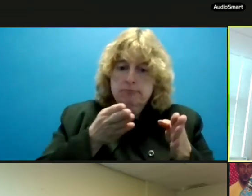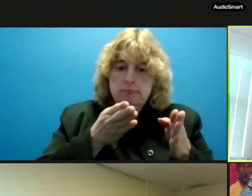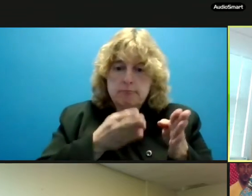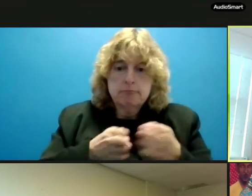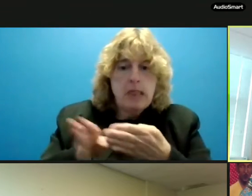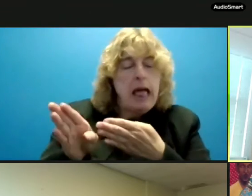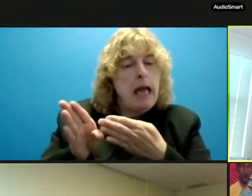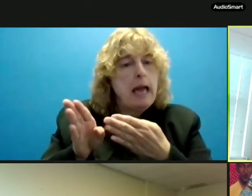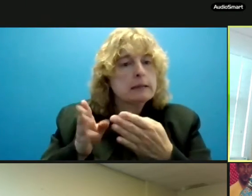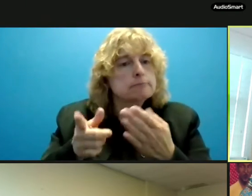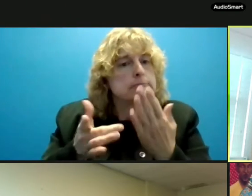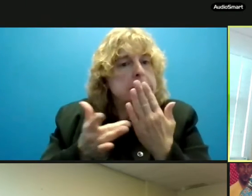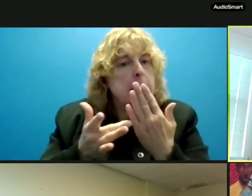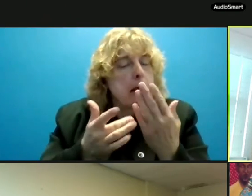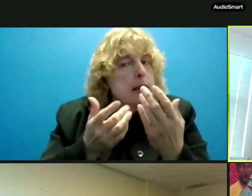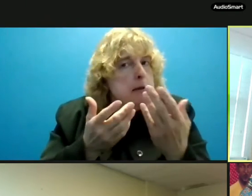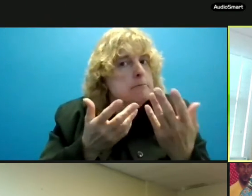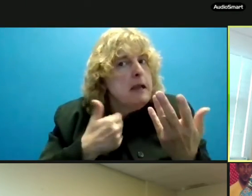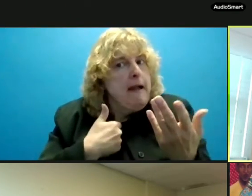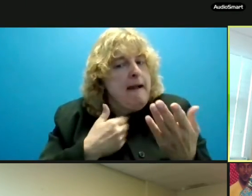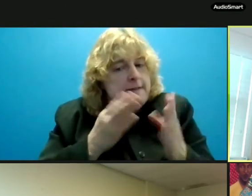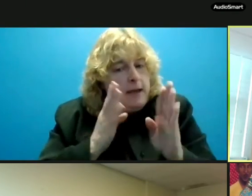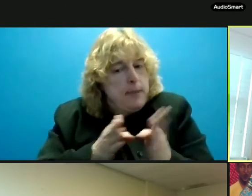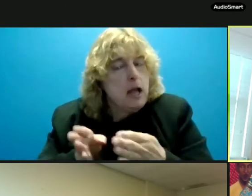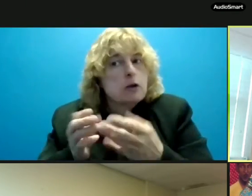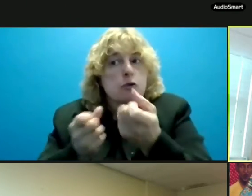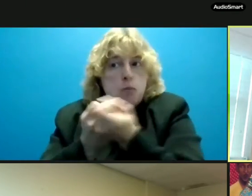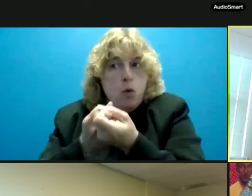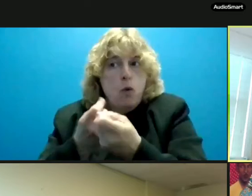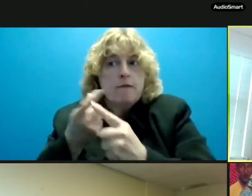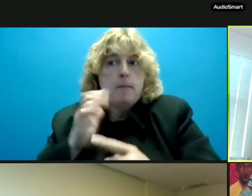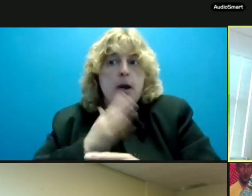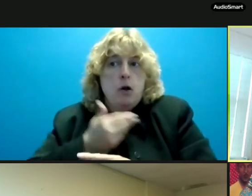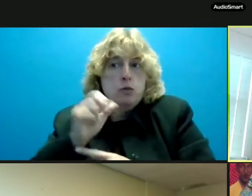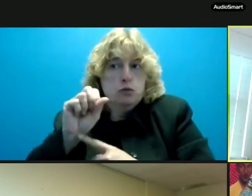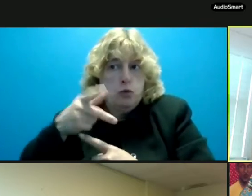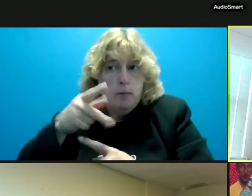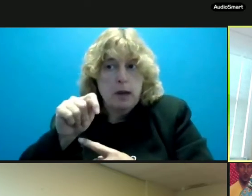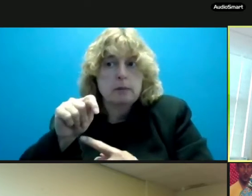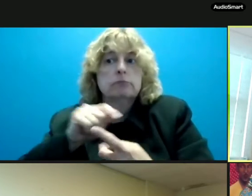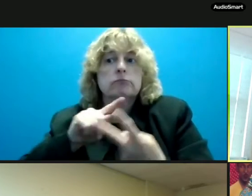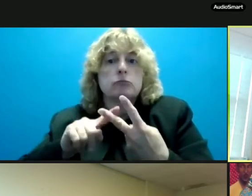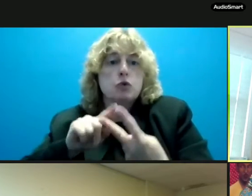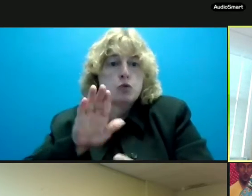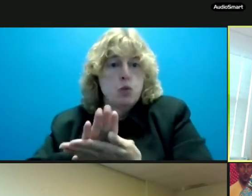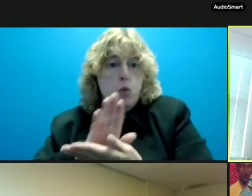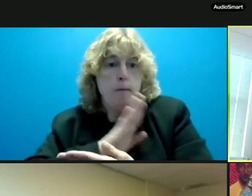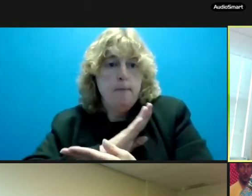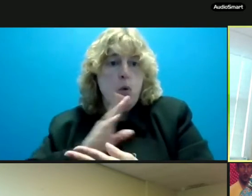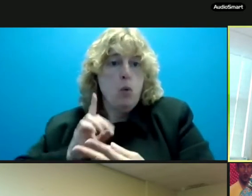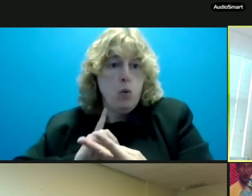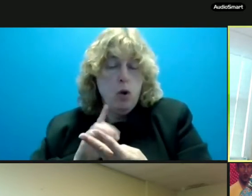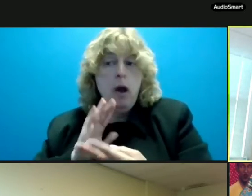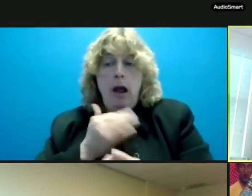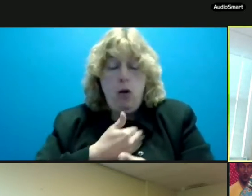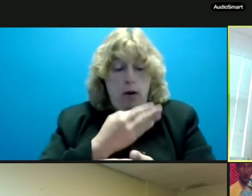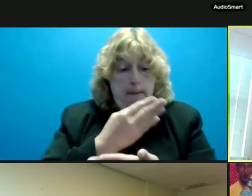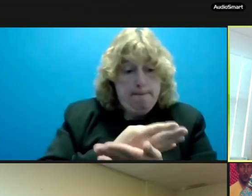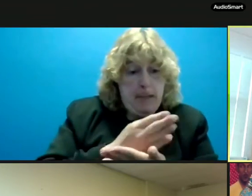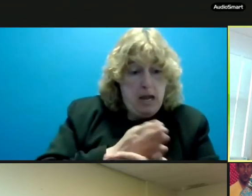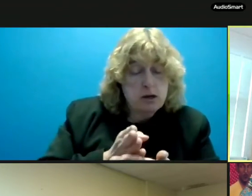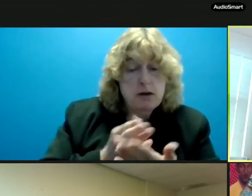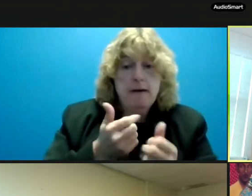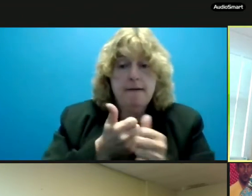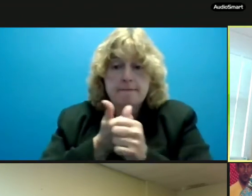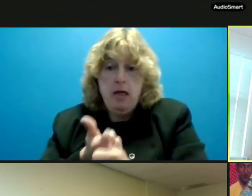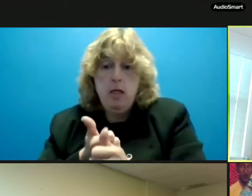and our school board. And the financing that we're doing through budgeting aligns to our strategic plan. And so it just